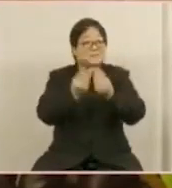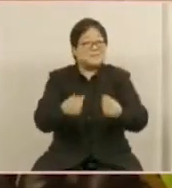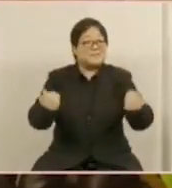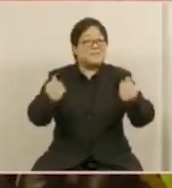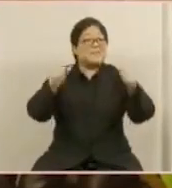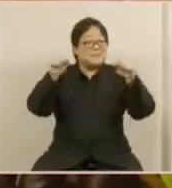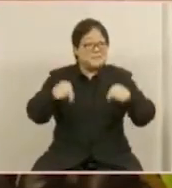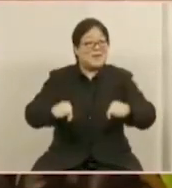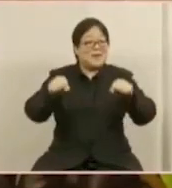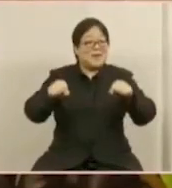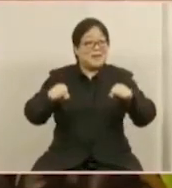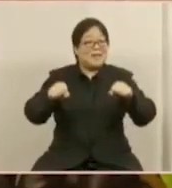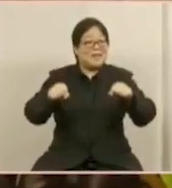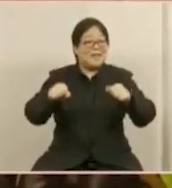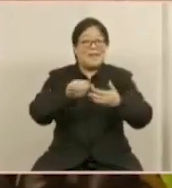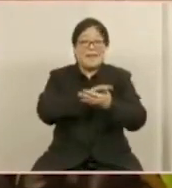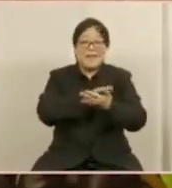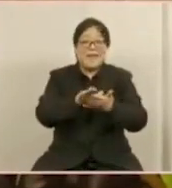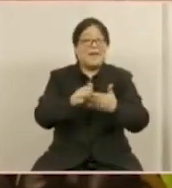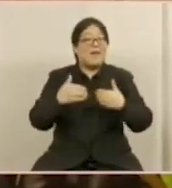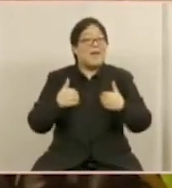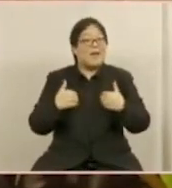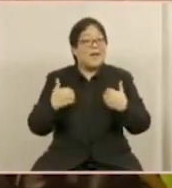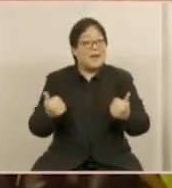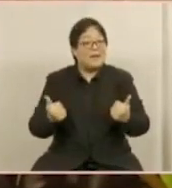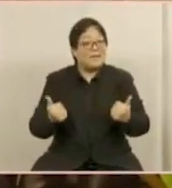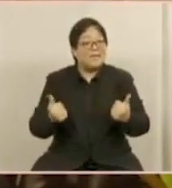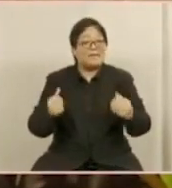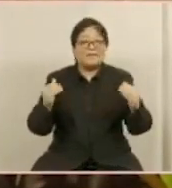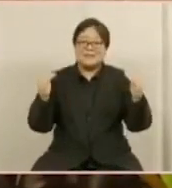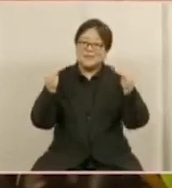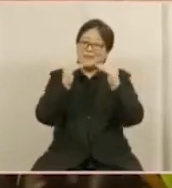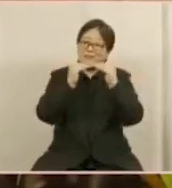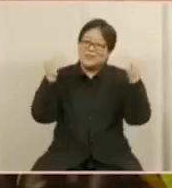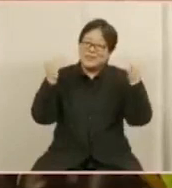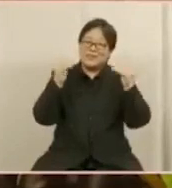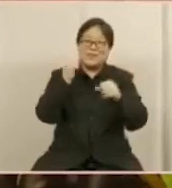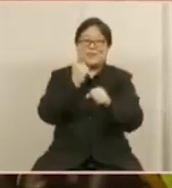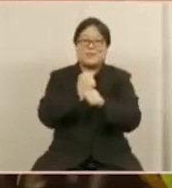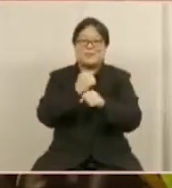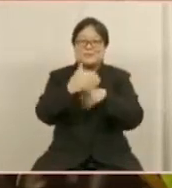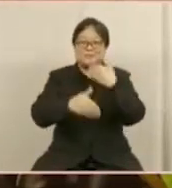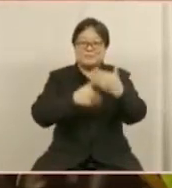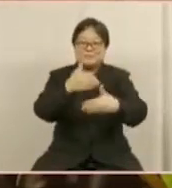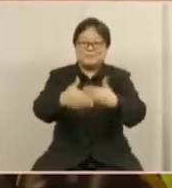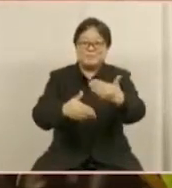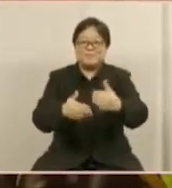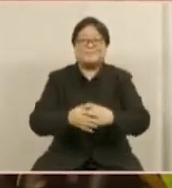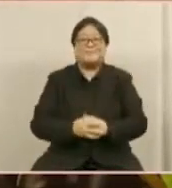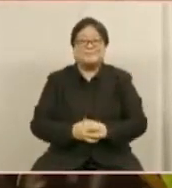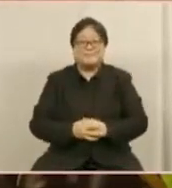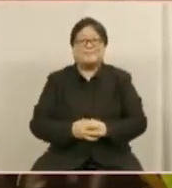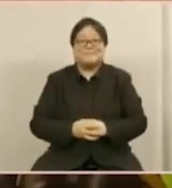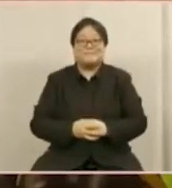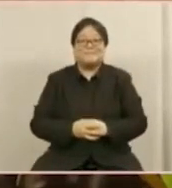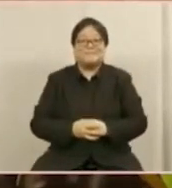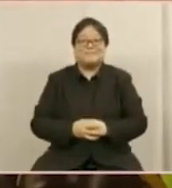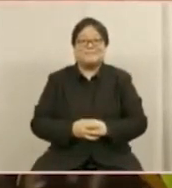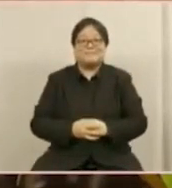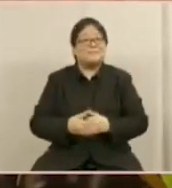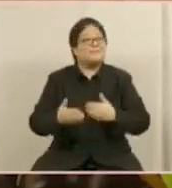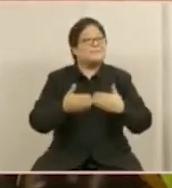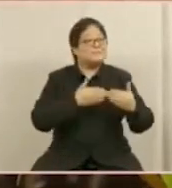an effective, healthy, and just world order. Indeed, any